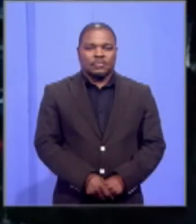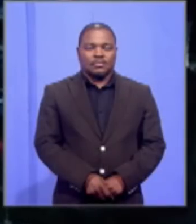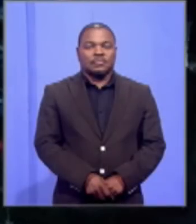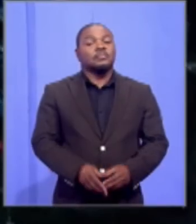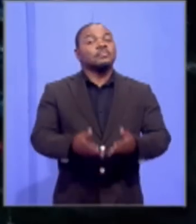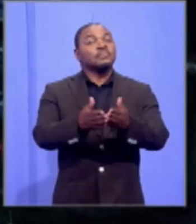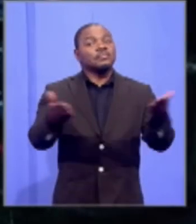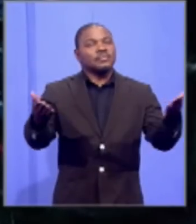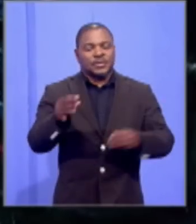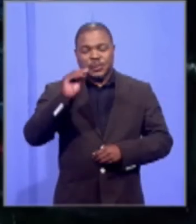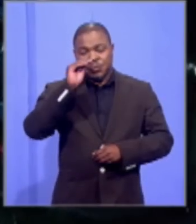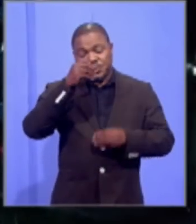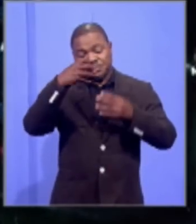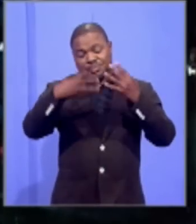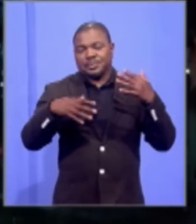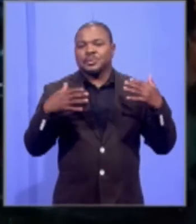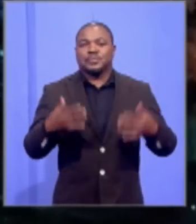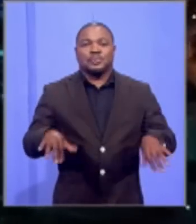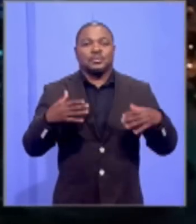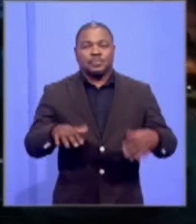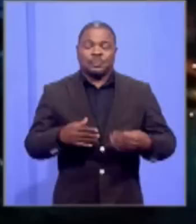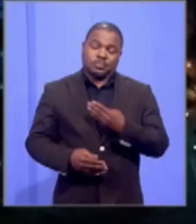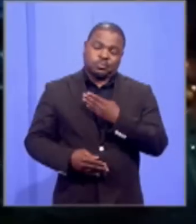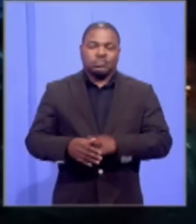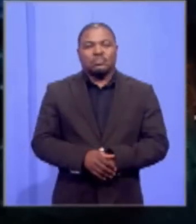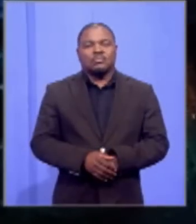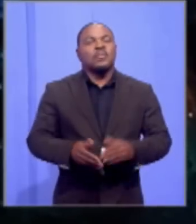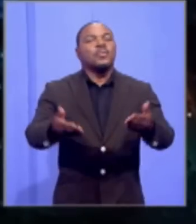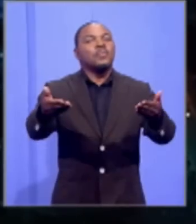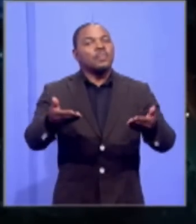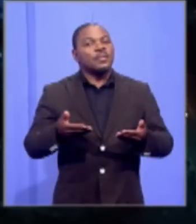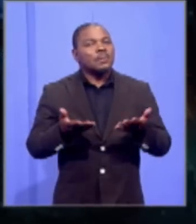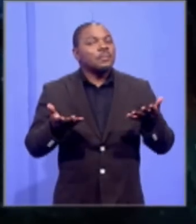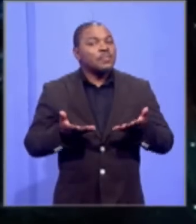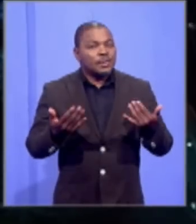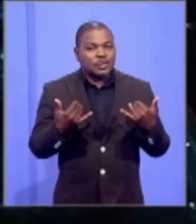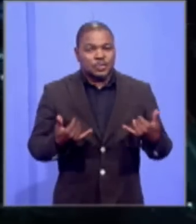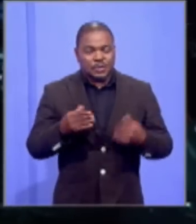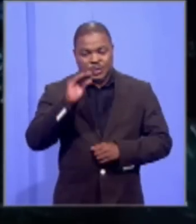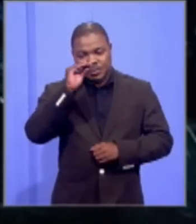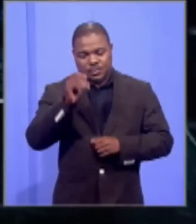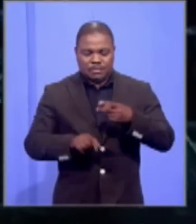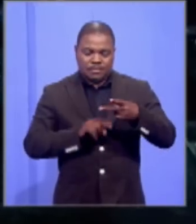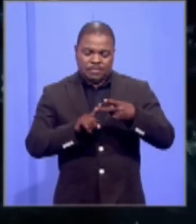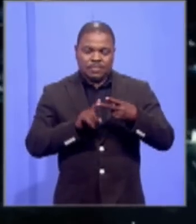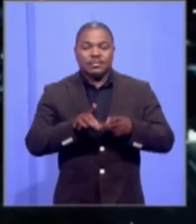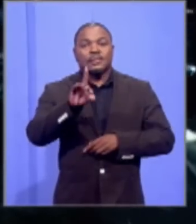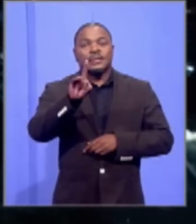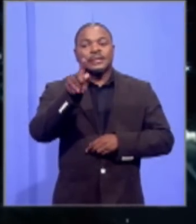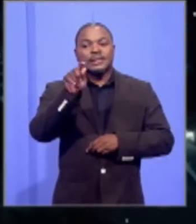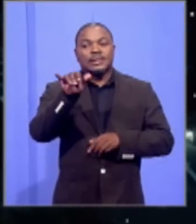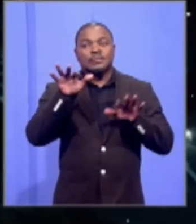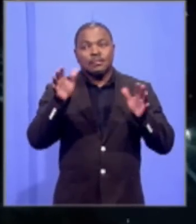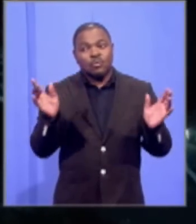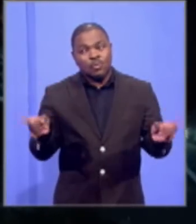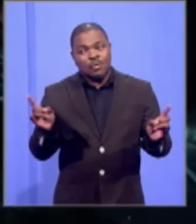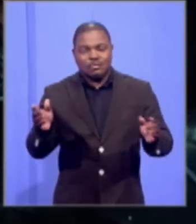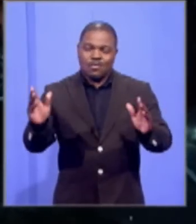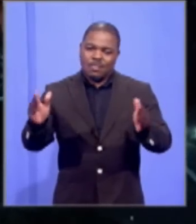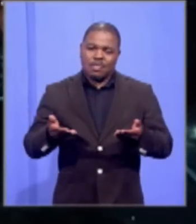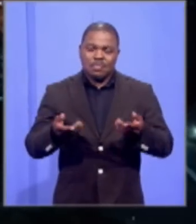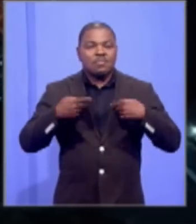Batho besho pitša ya rena ya ditaba ya phuphuma re a lamogela ditabeng tša bošegombjo le babogedi ba rena ba kanala ya DTT